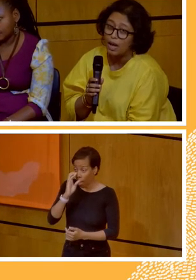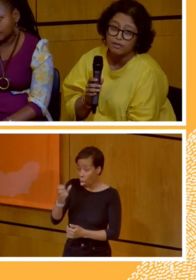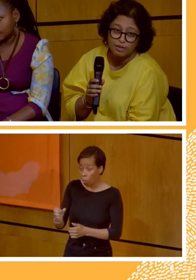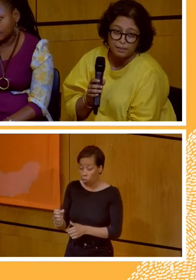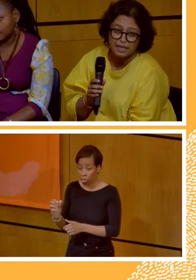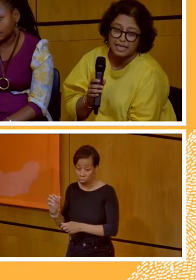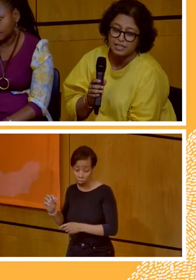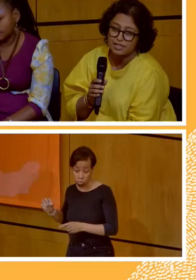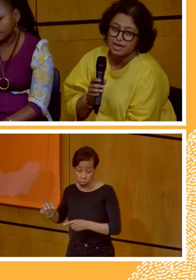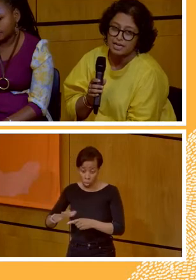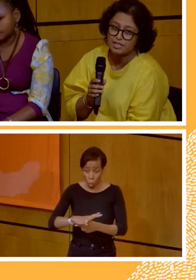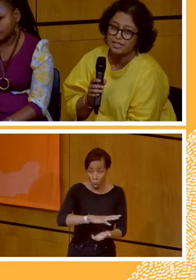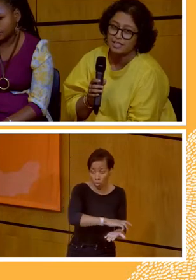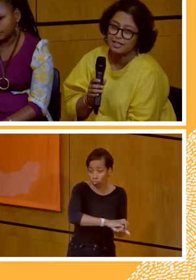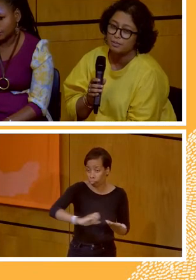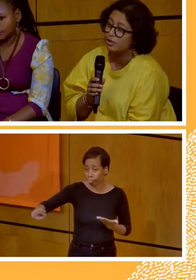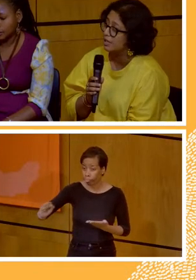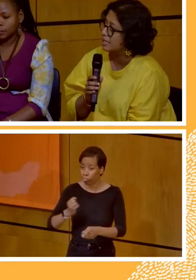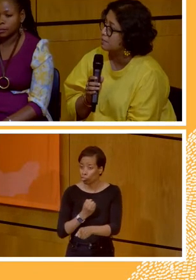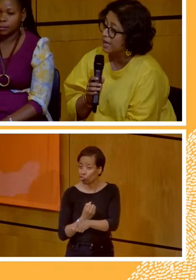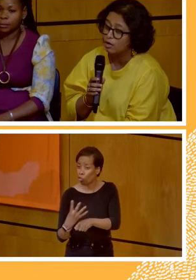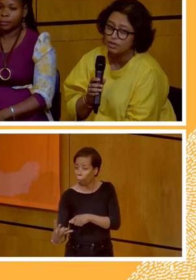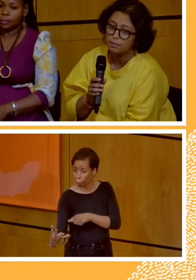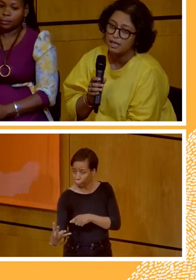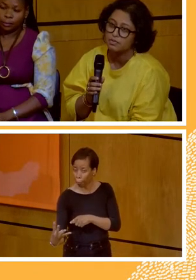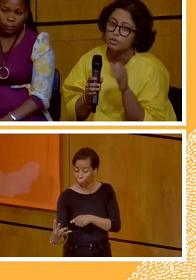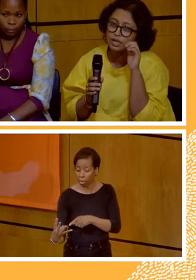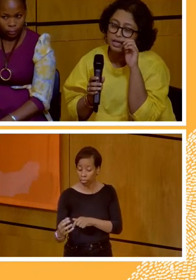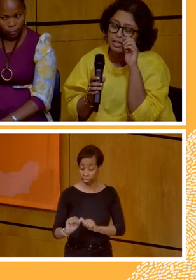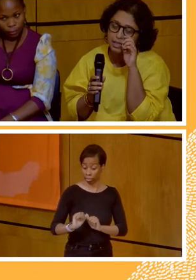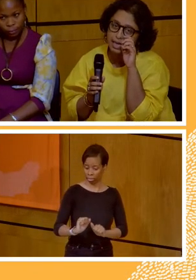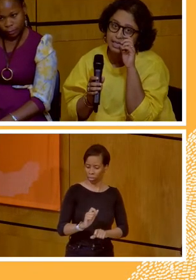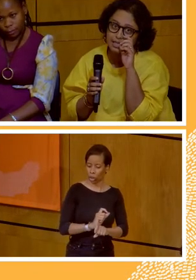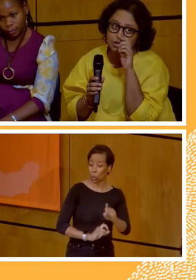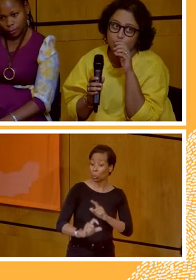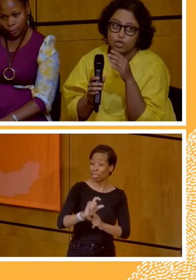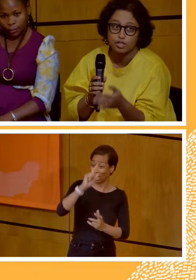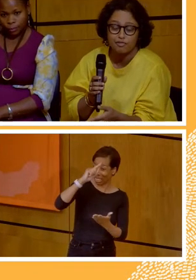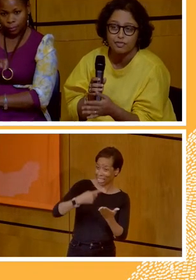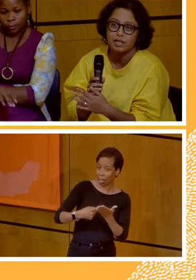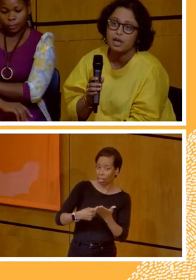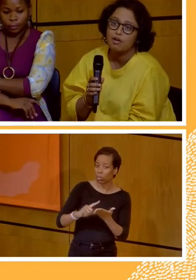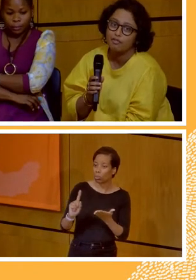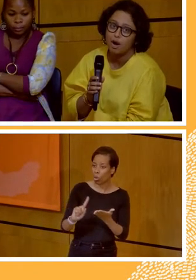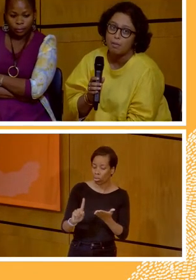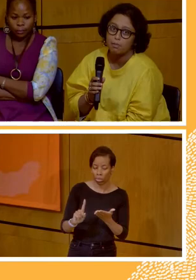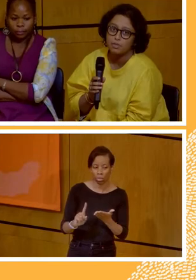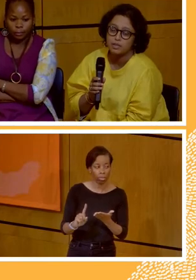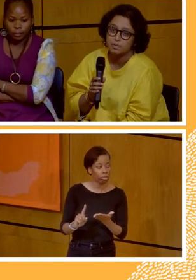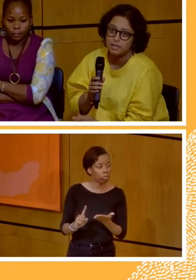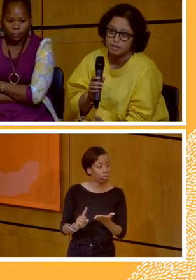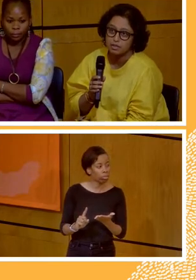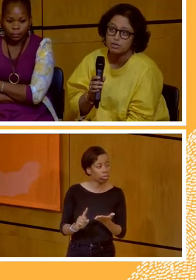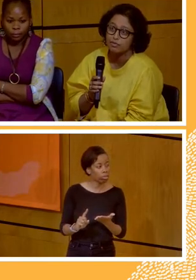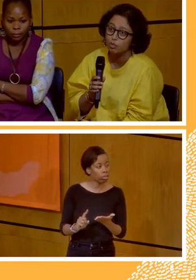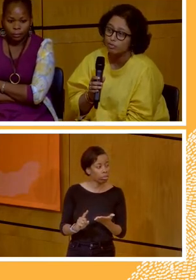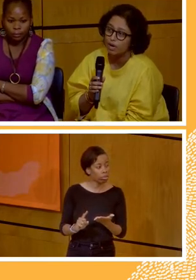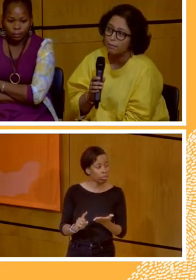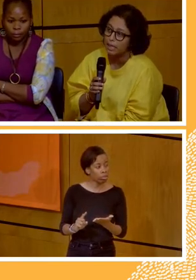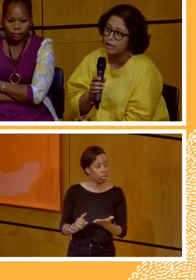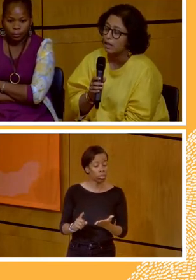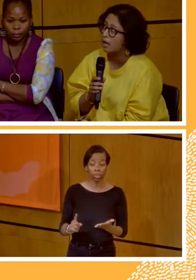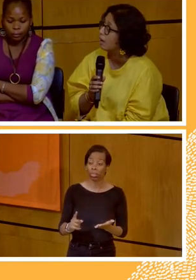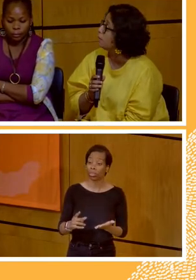So one of the mitigation strategies that the community has made over the past few years is to shift from subsistence